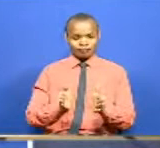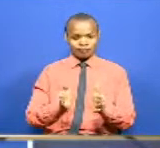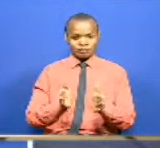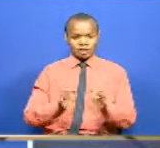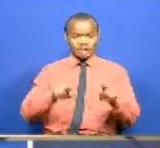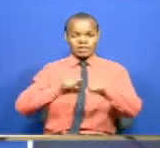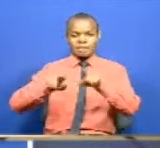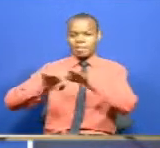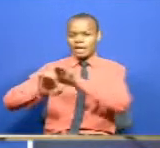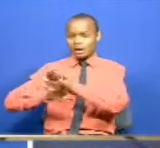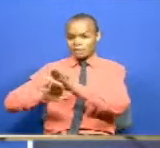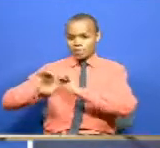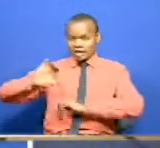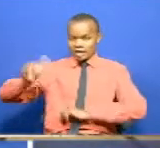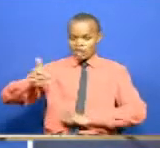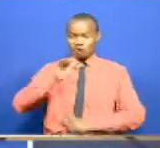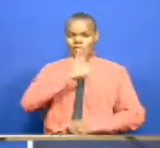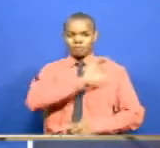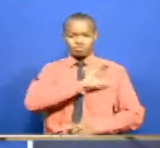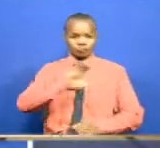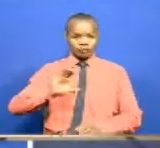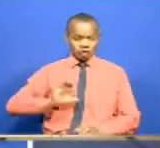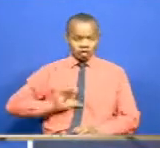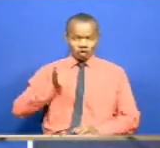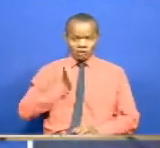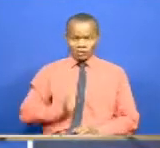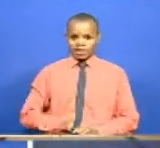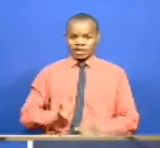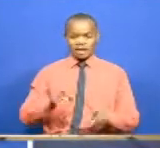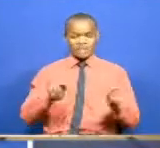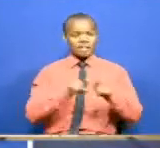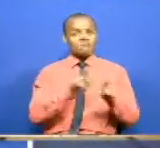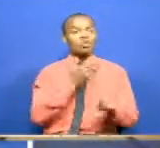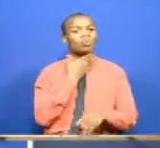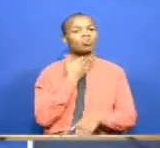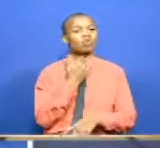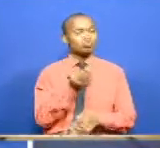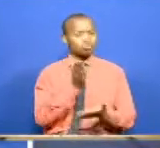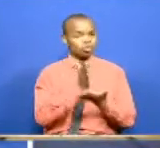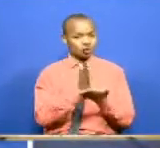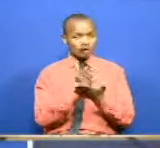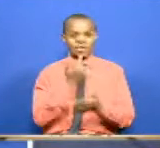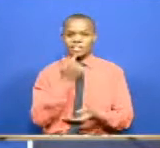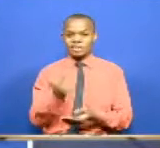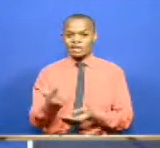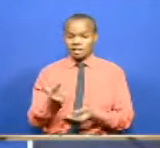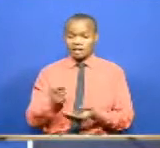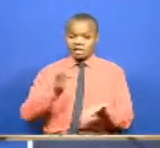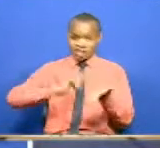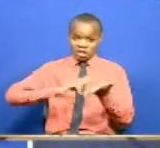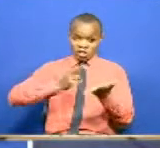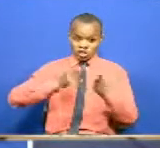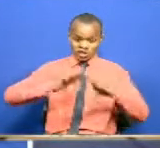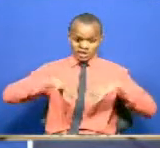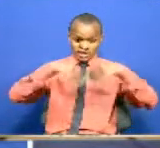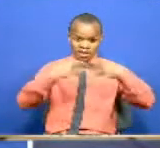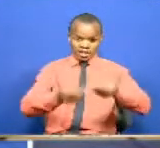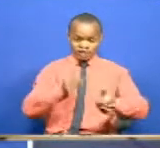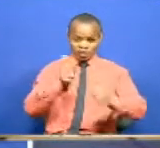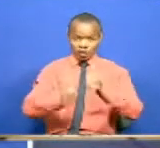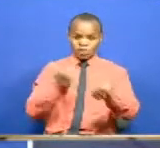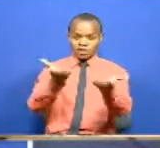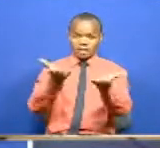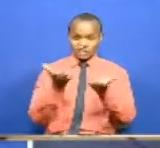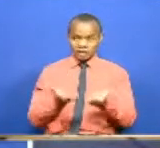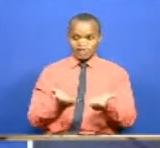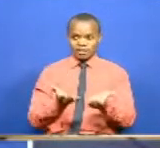deputy county commissioner. And we want to assure you that we shall release the resources that is required by our Juagali